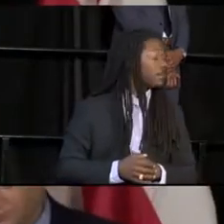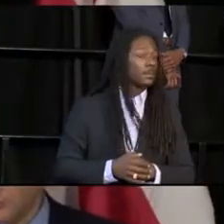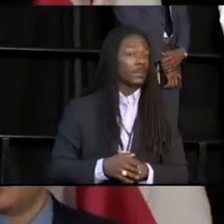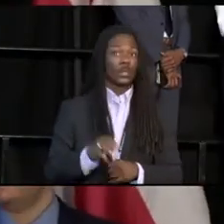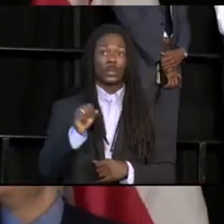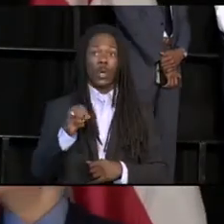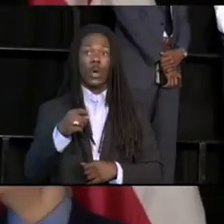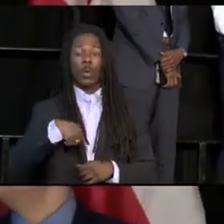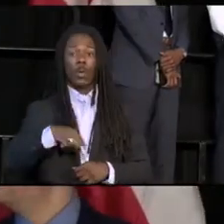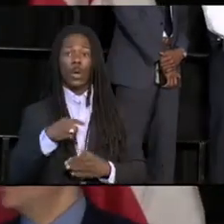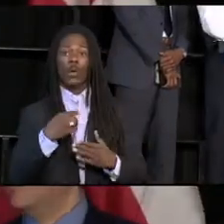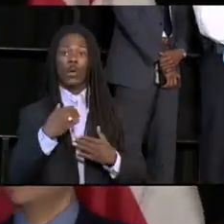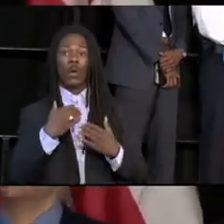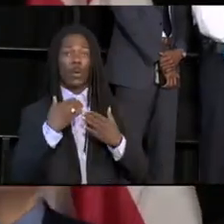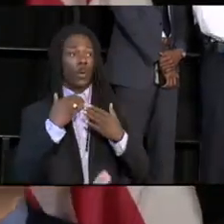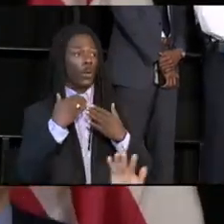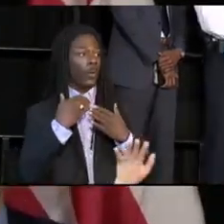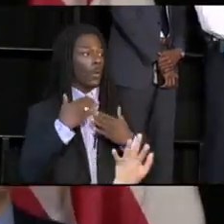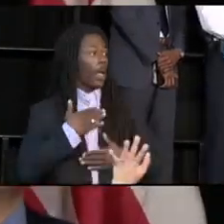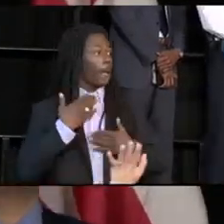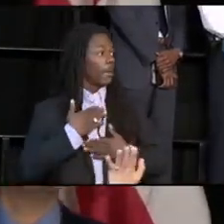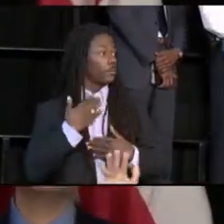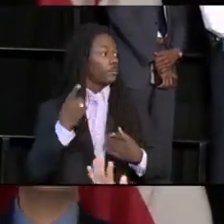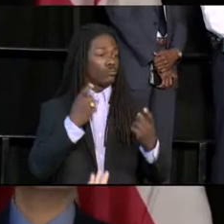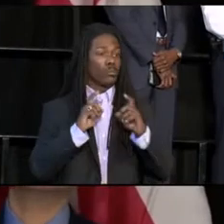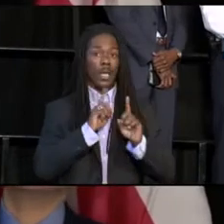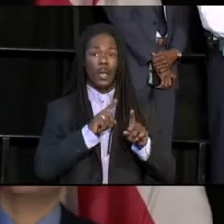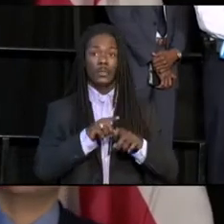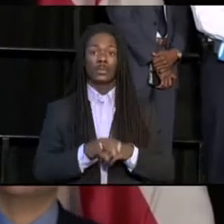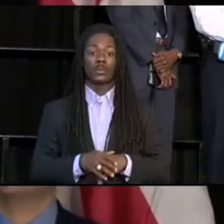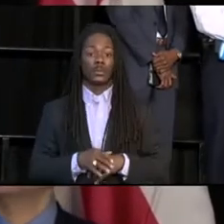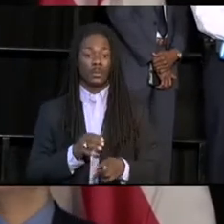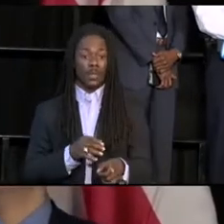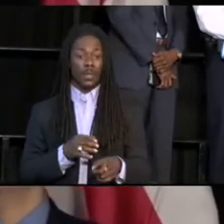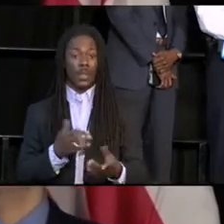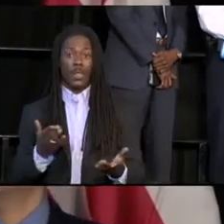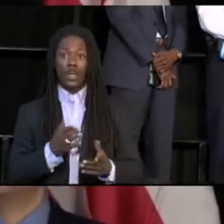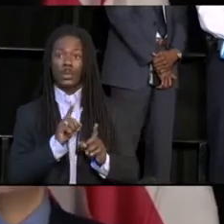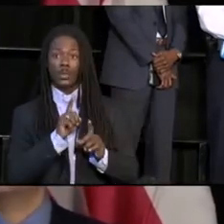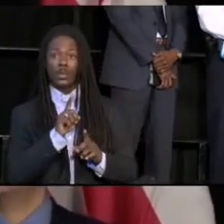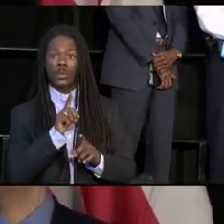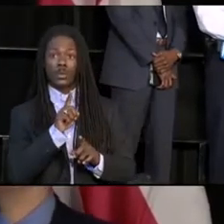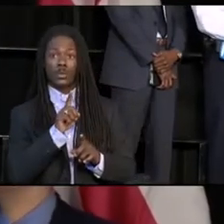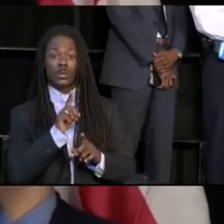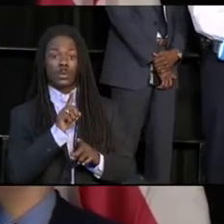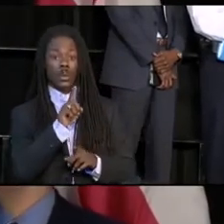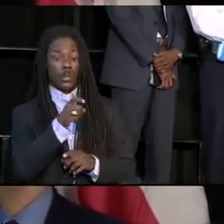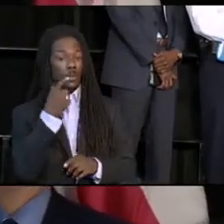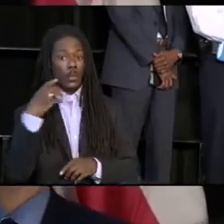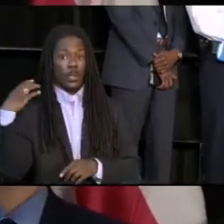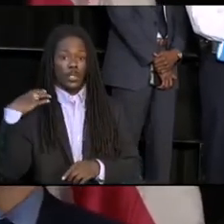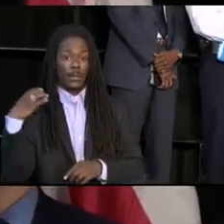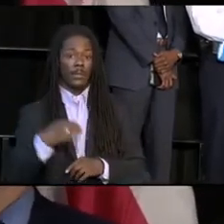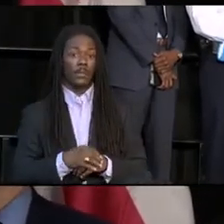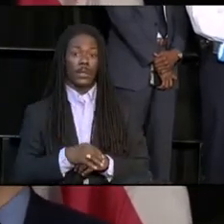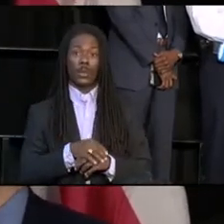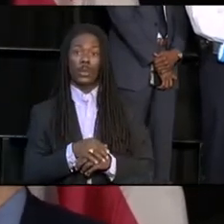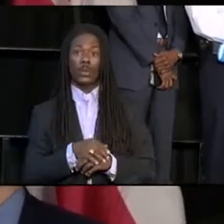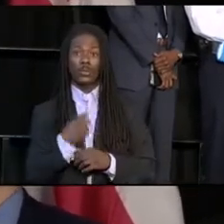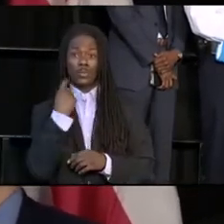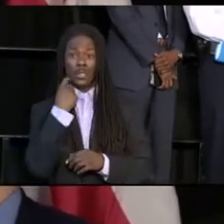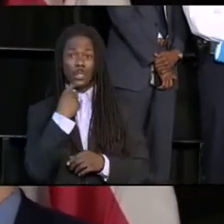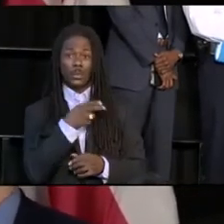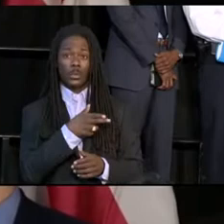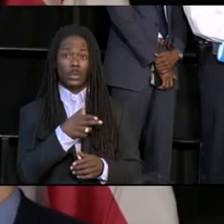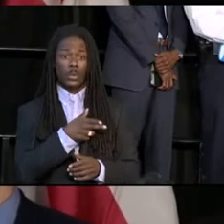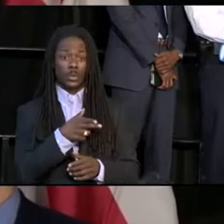So we're happy to take a few on-topic questions. Yes, ma'am. This question is actually from the chief. There was a shooting